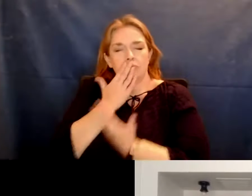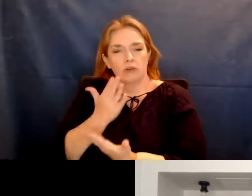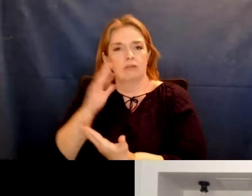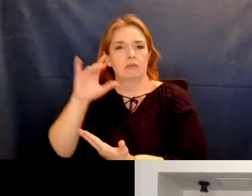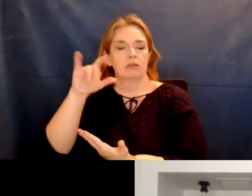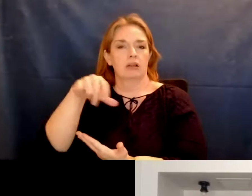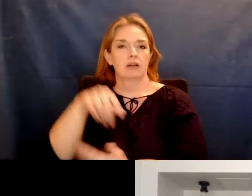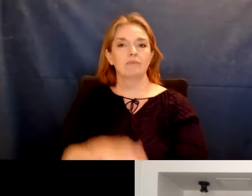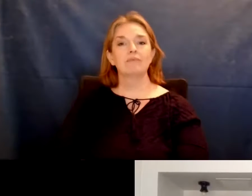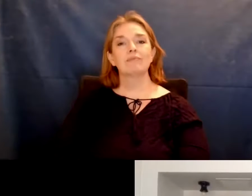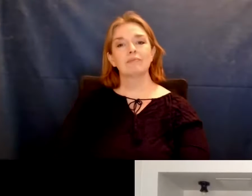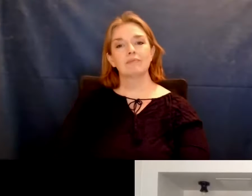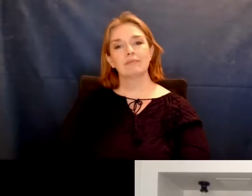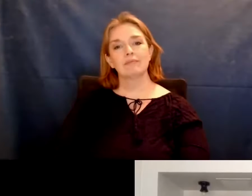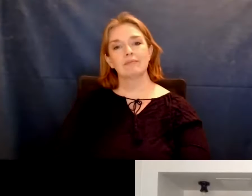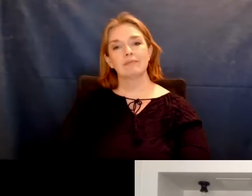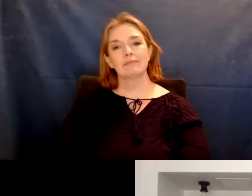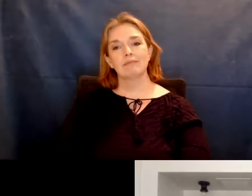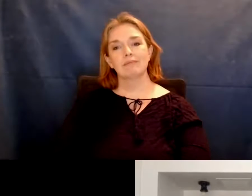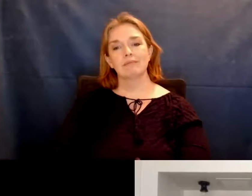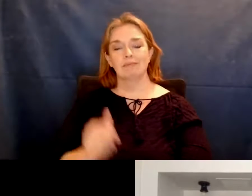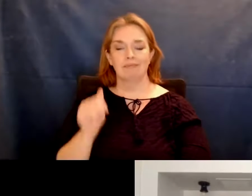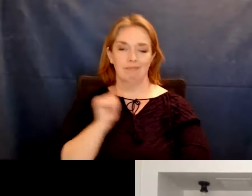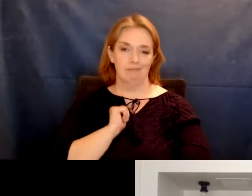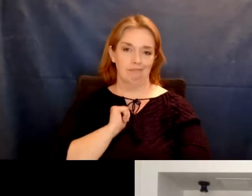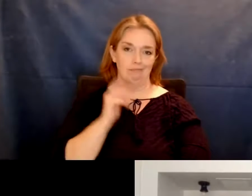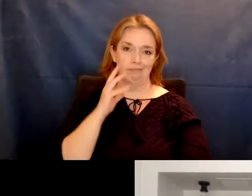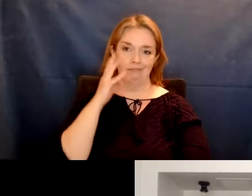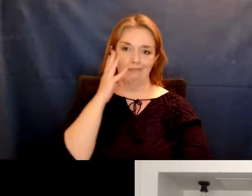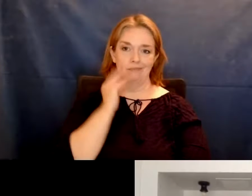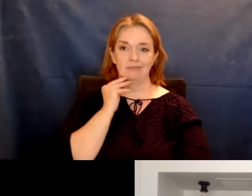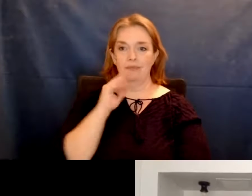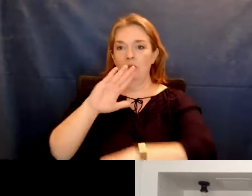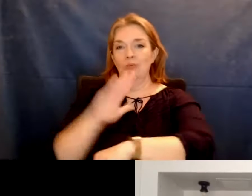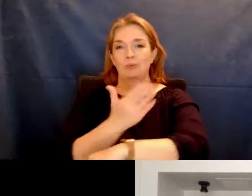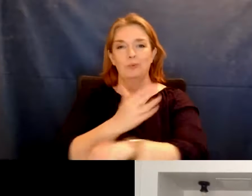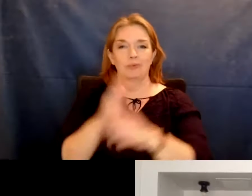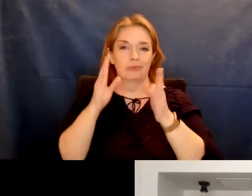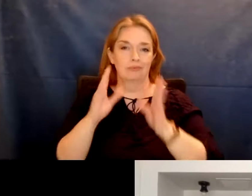a musician, you know, for so much of my life,